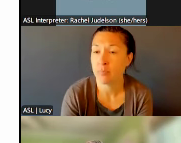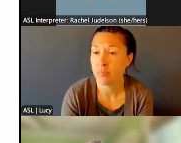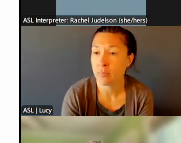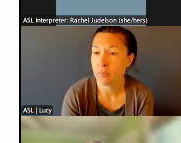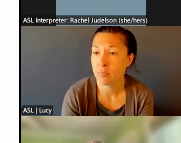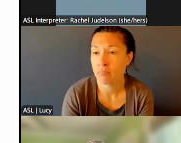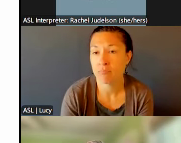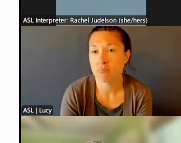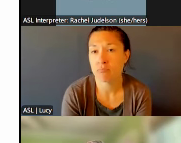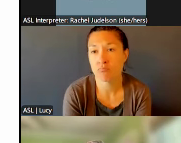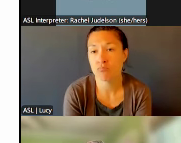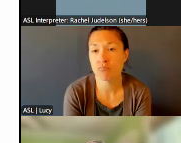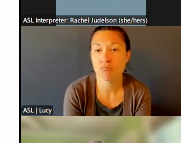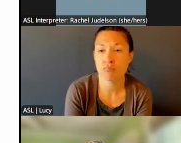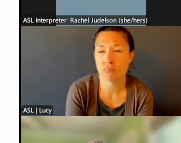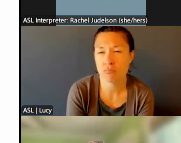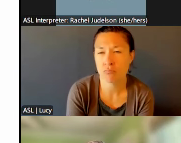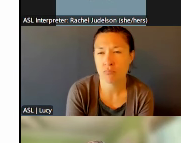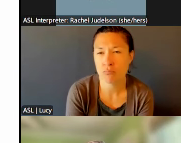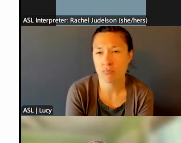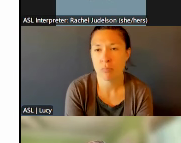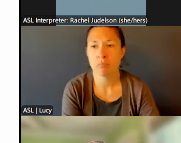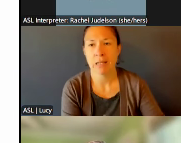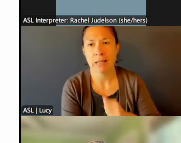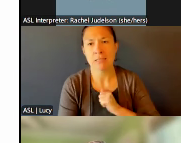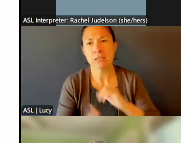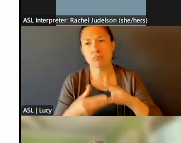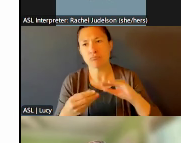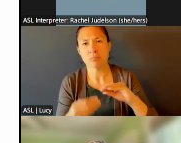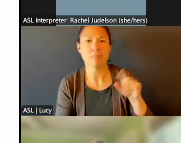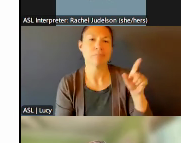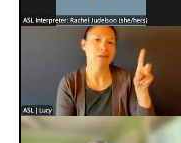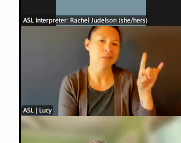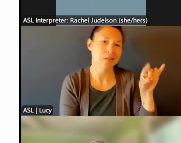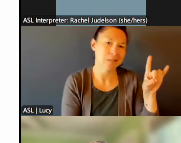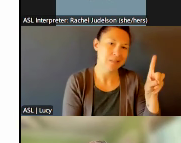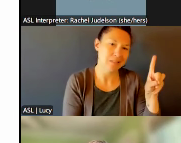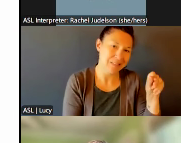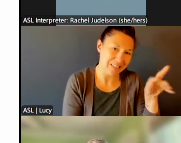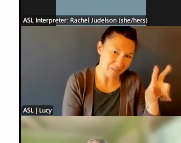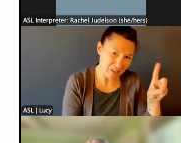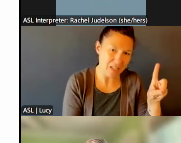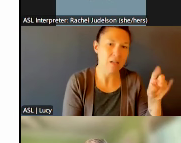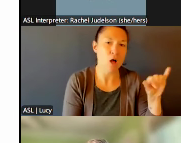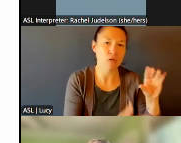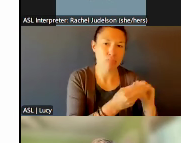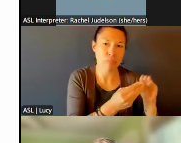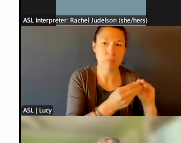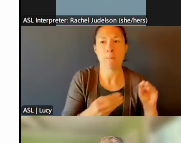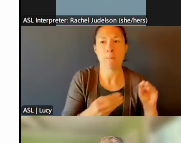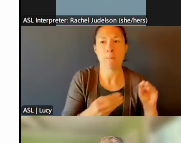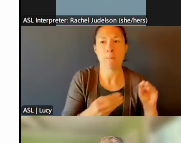So I've said this already, and David has said this already a couple of times. What we're looking for is to be inclusive. We want sort of a big tent approach